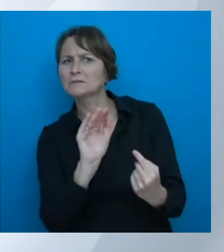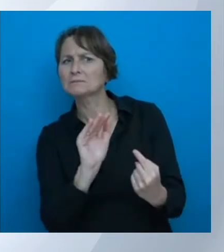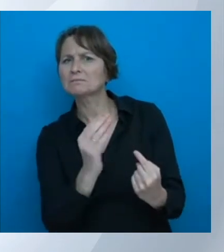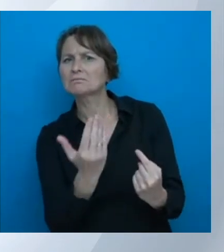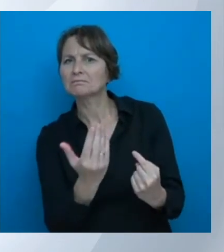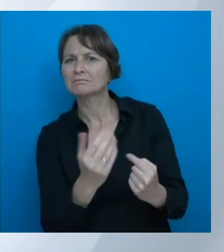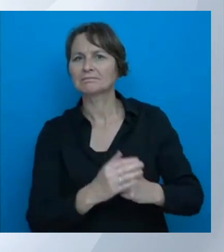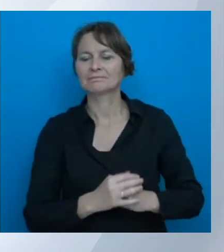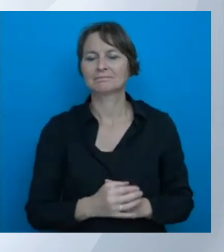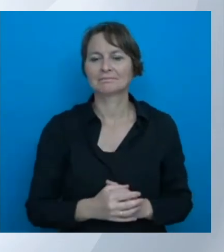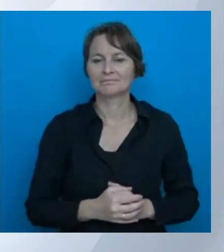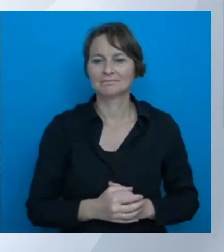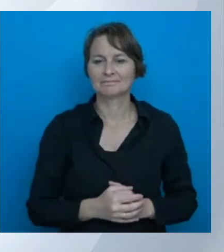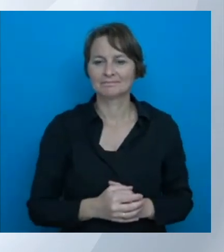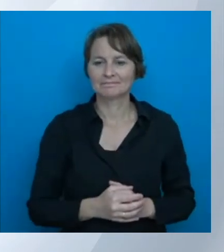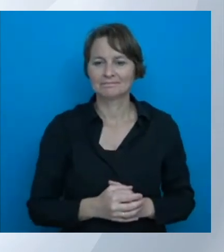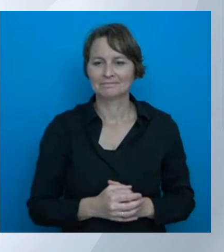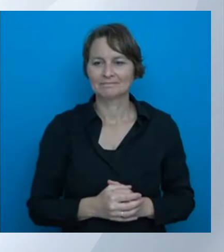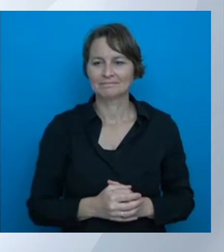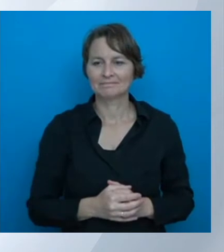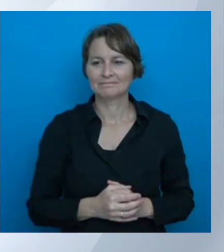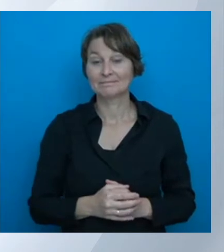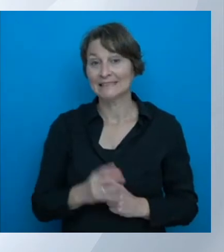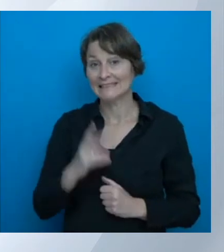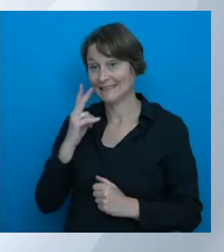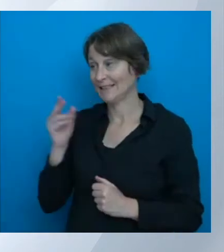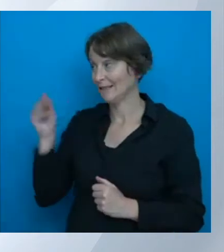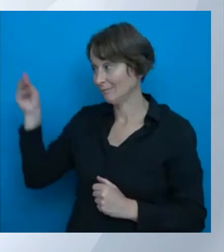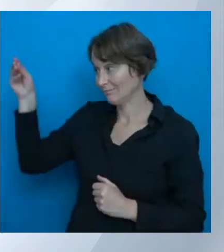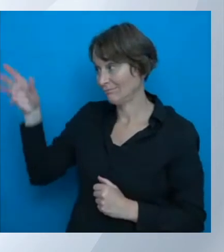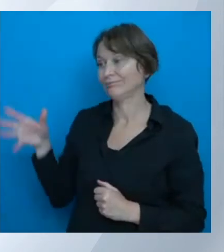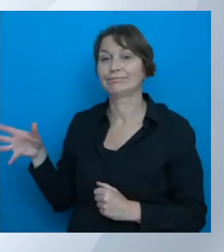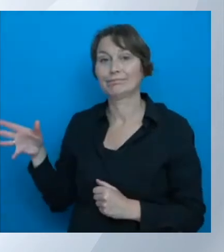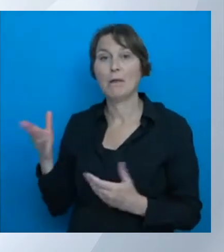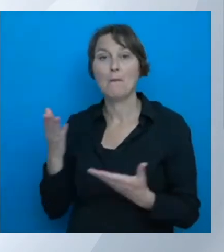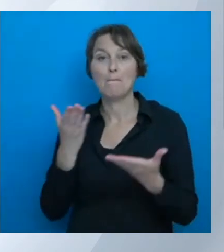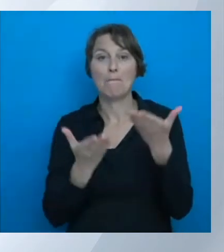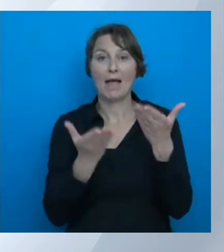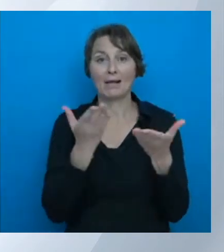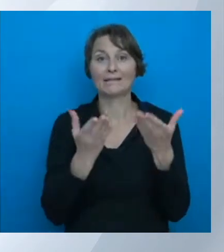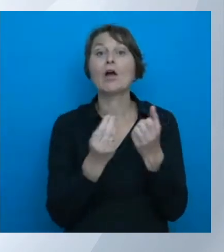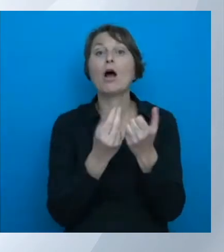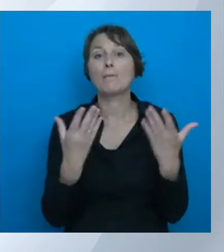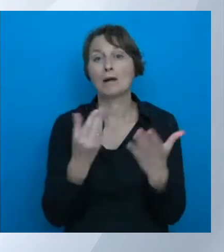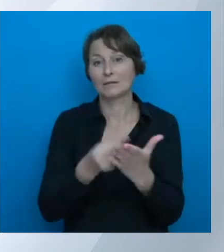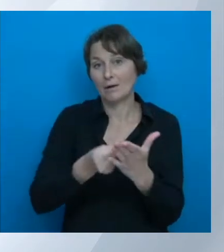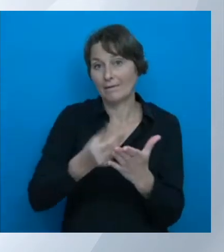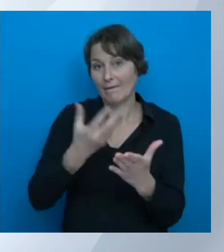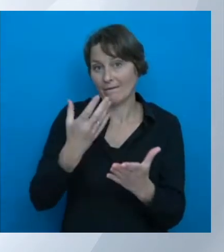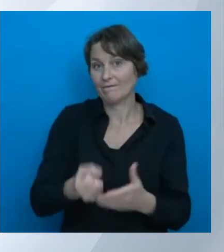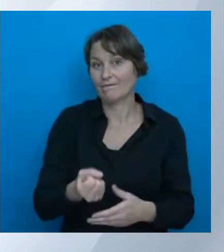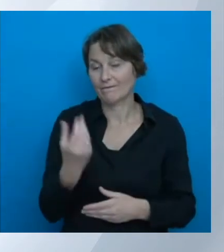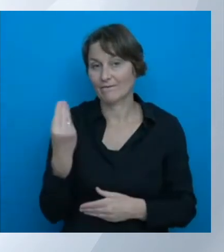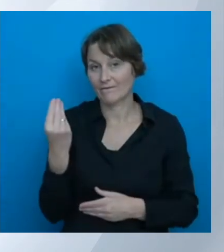Yeah. So right now I have this balance in my account. Now let me